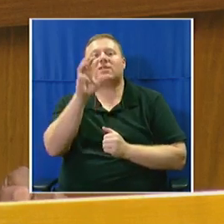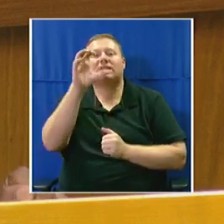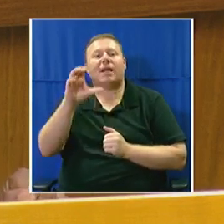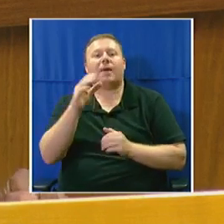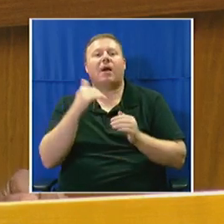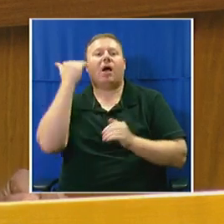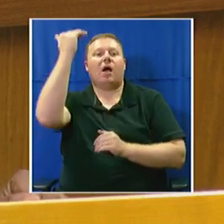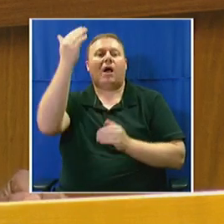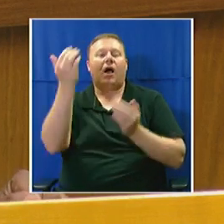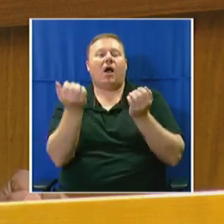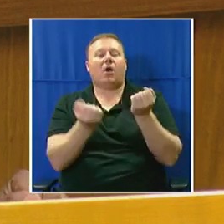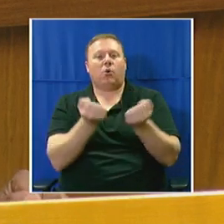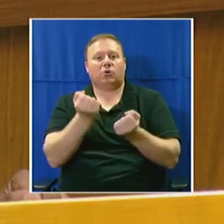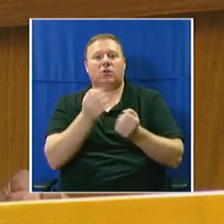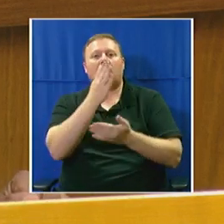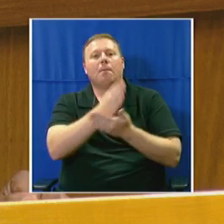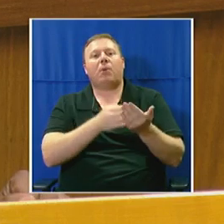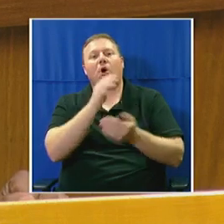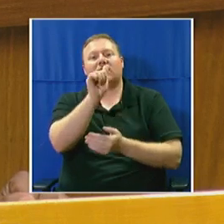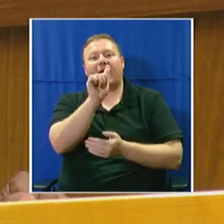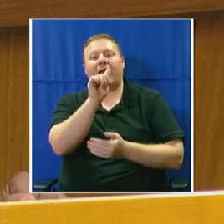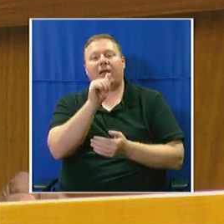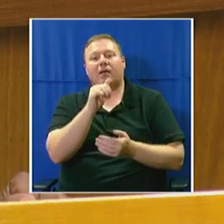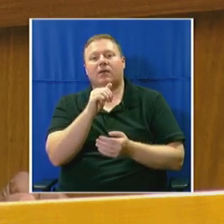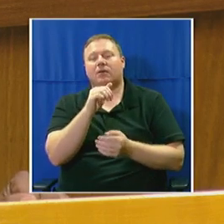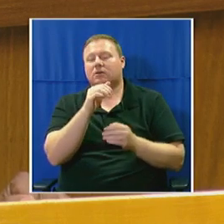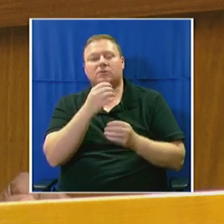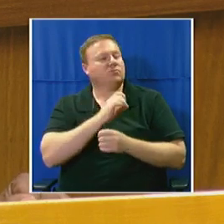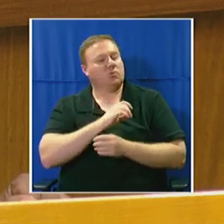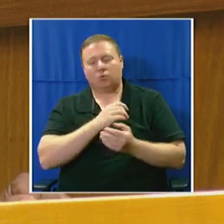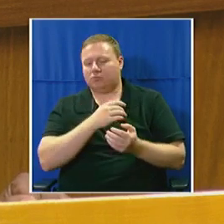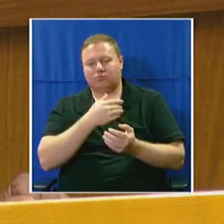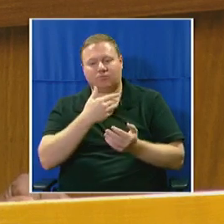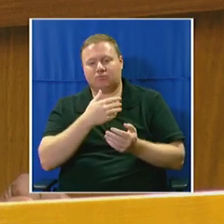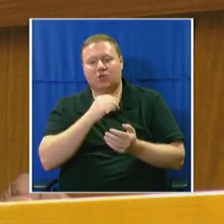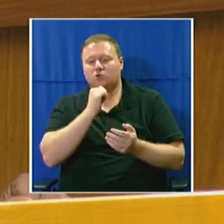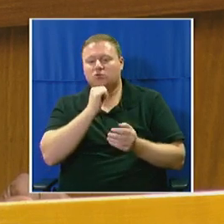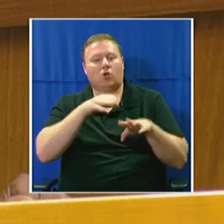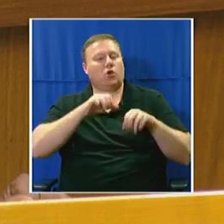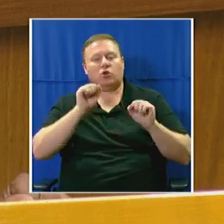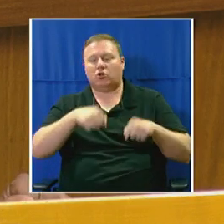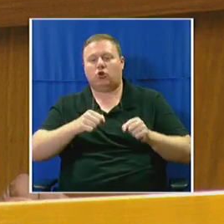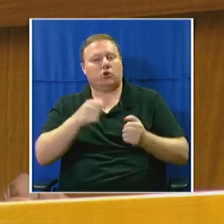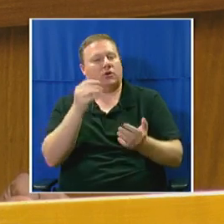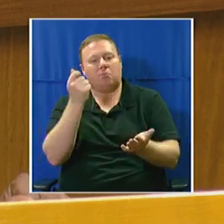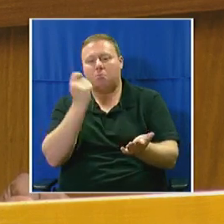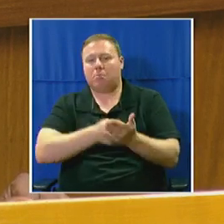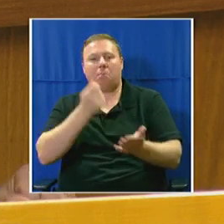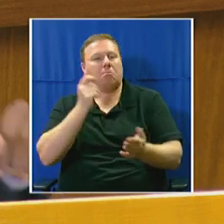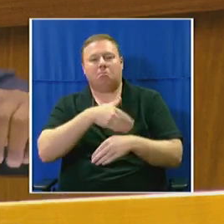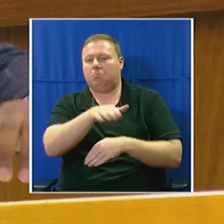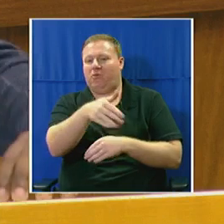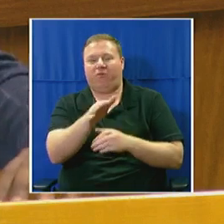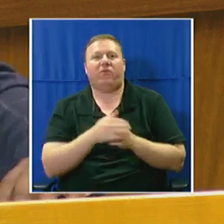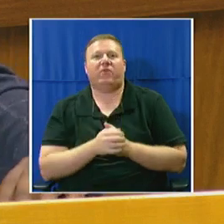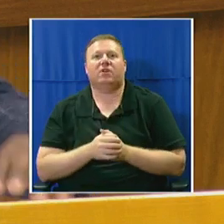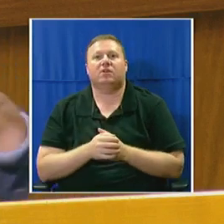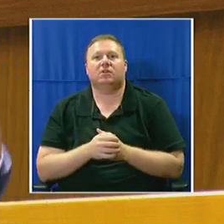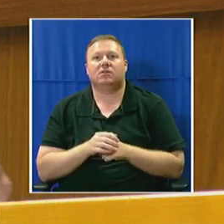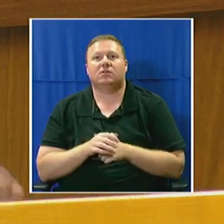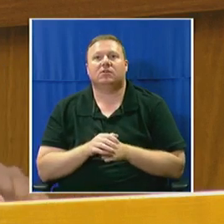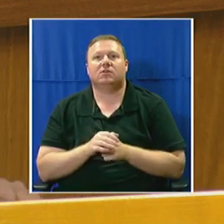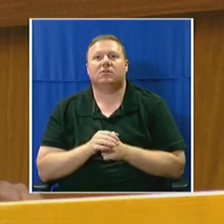State pending the outcome of the applications for orders in terms of Part B on 18 October 2019 the